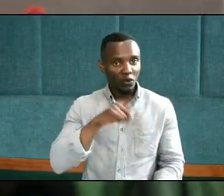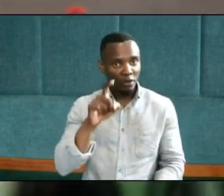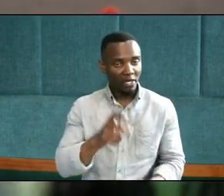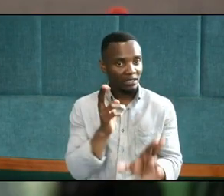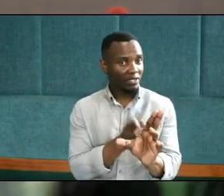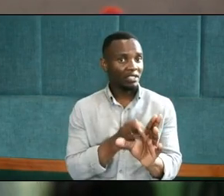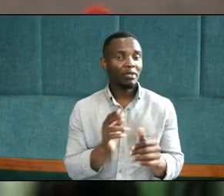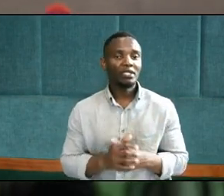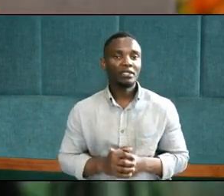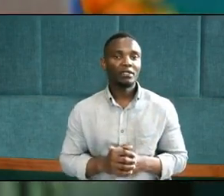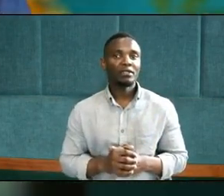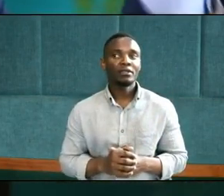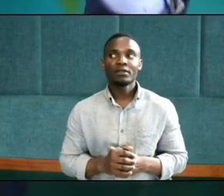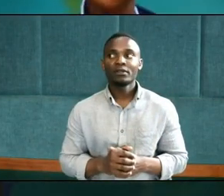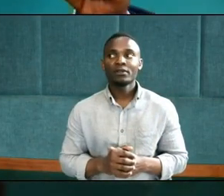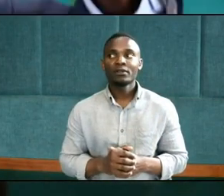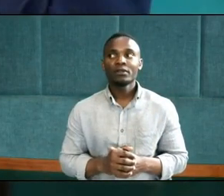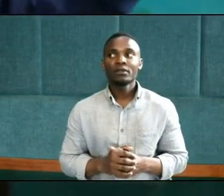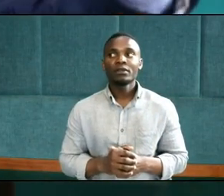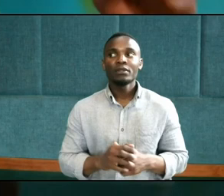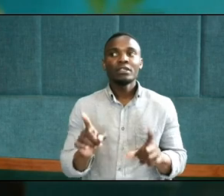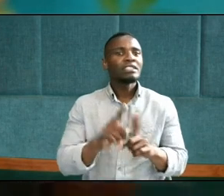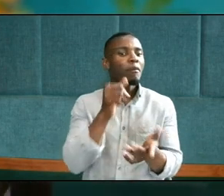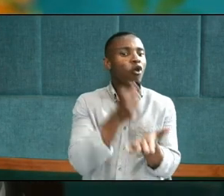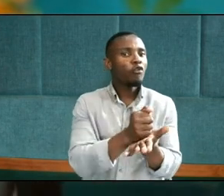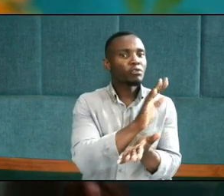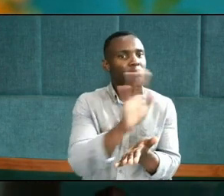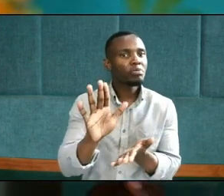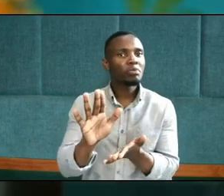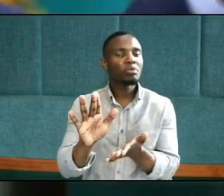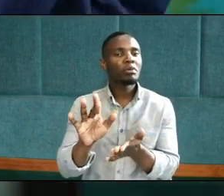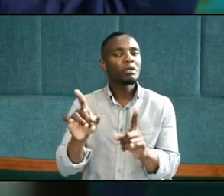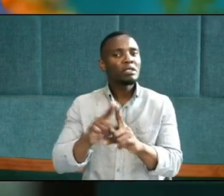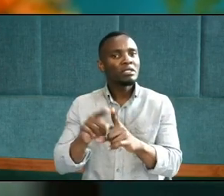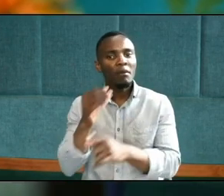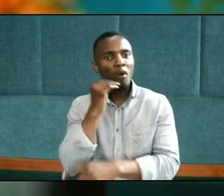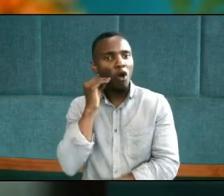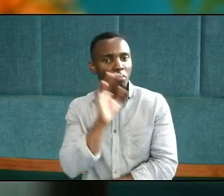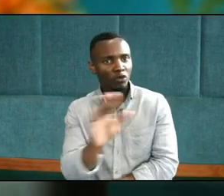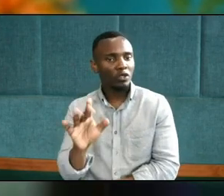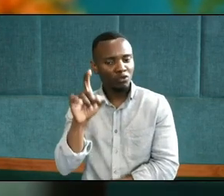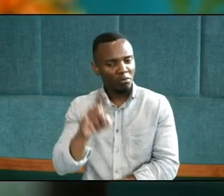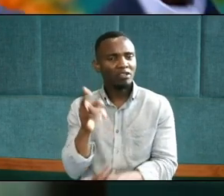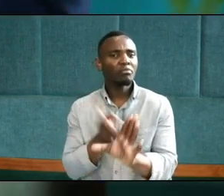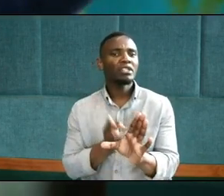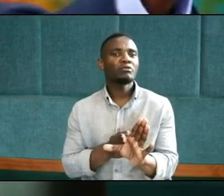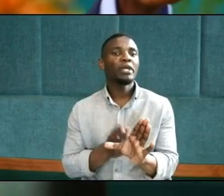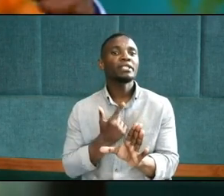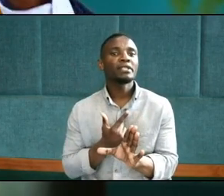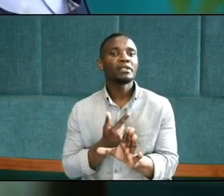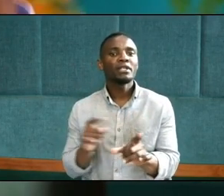Get involved. Husika, my friend. In your office, husika. In your home, be involved. Wherever you are,